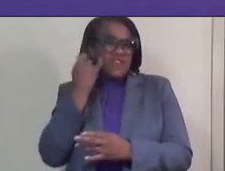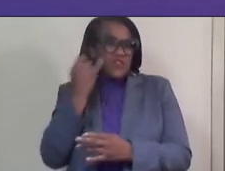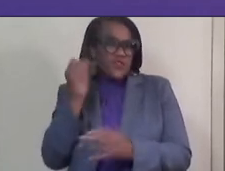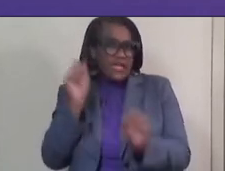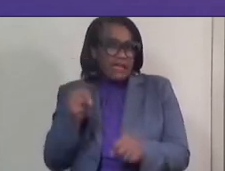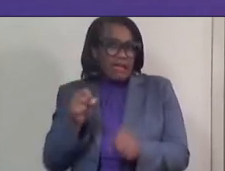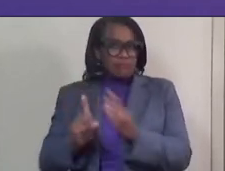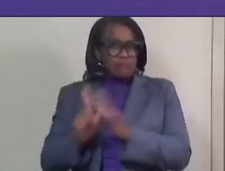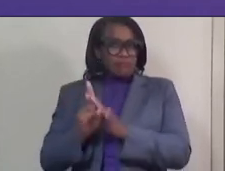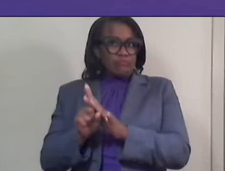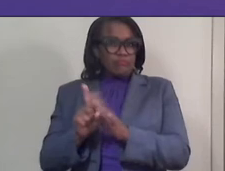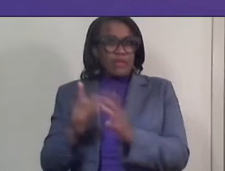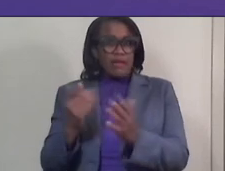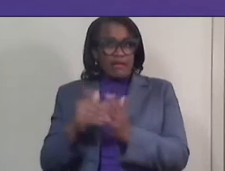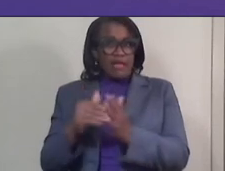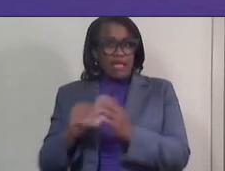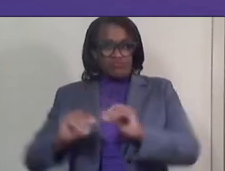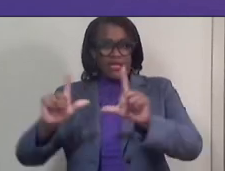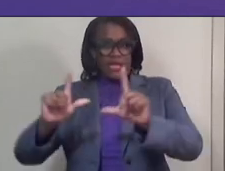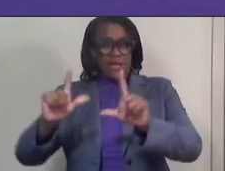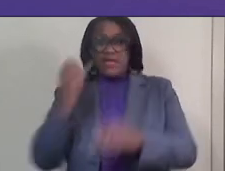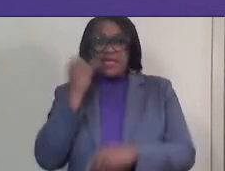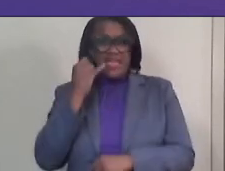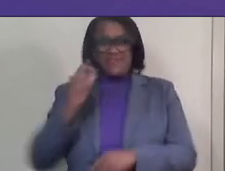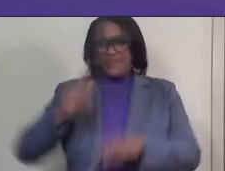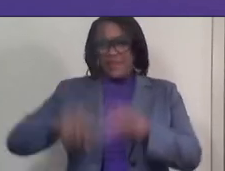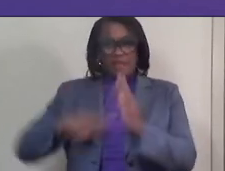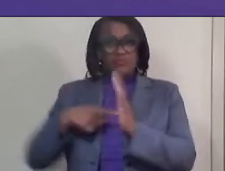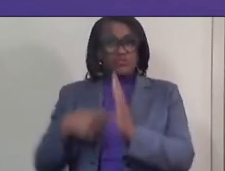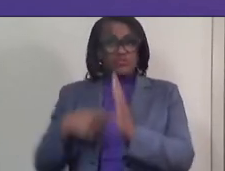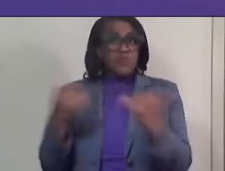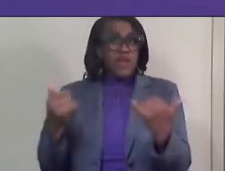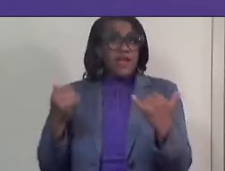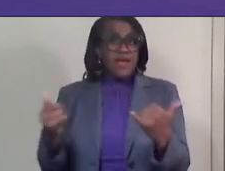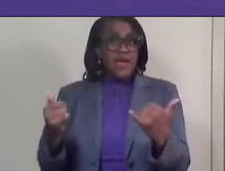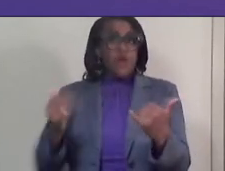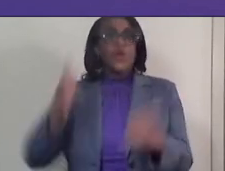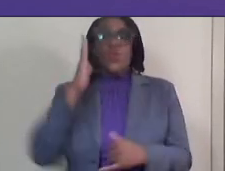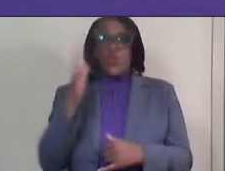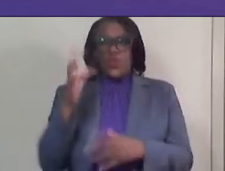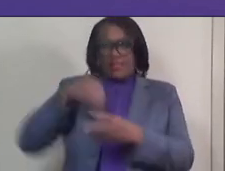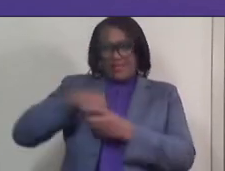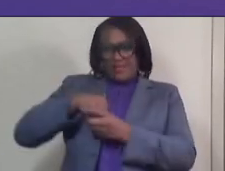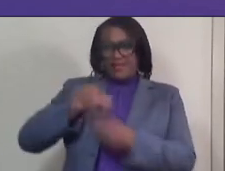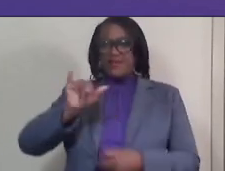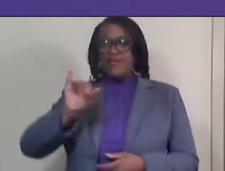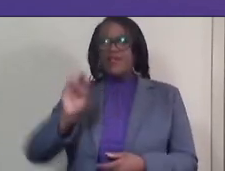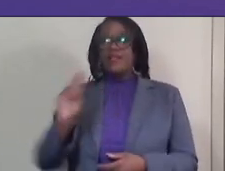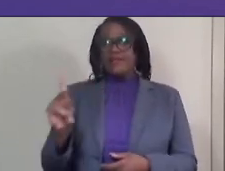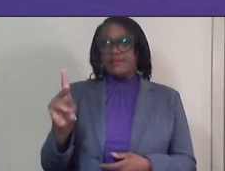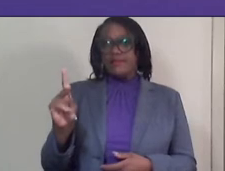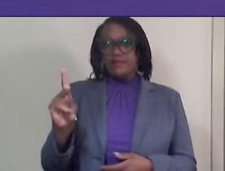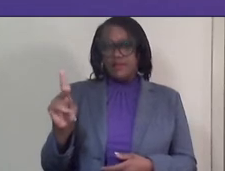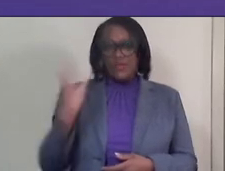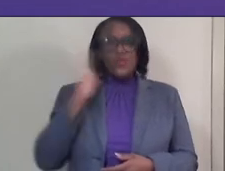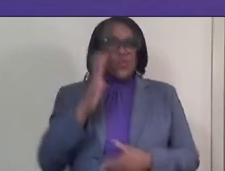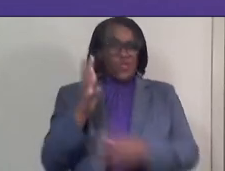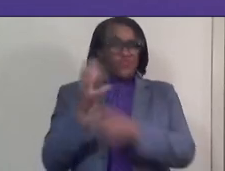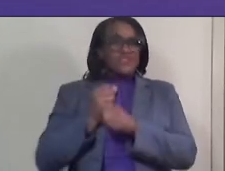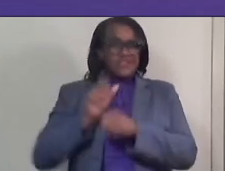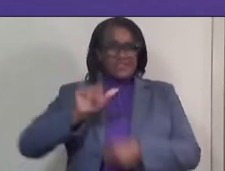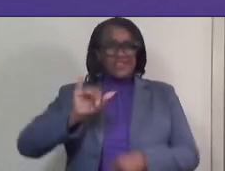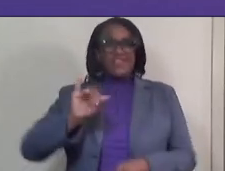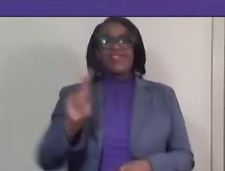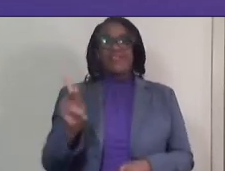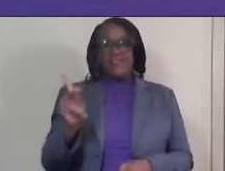not able for this particular video to show it now, it will be in the link. You'll receive that